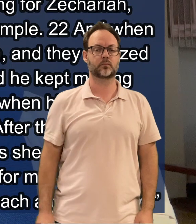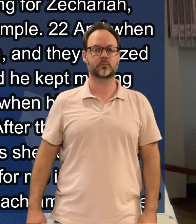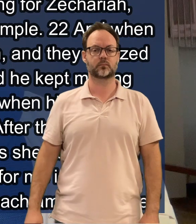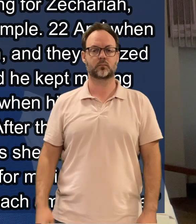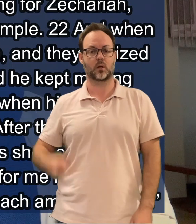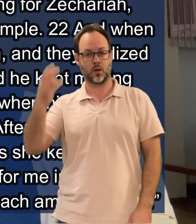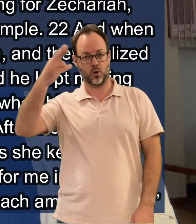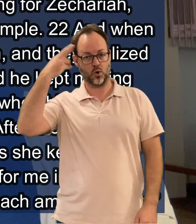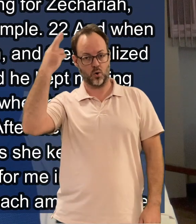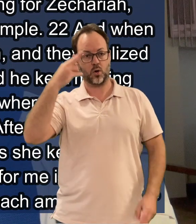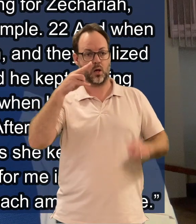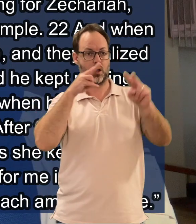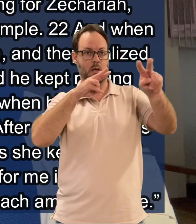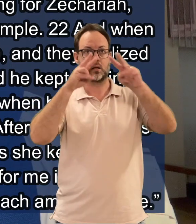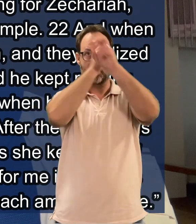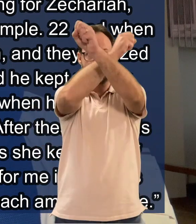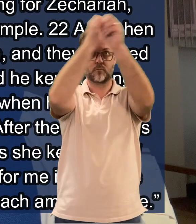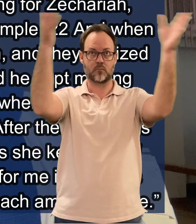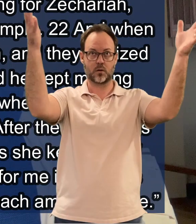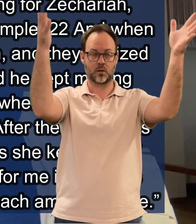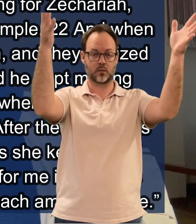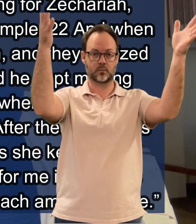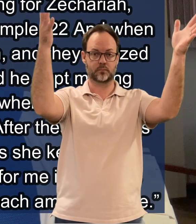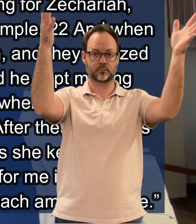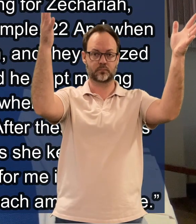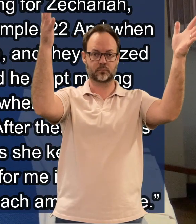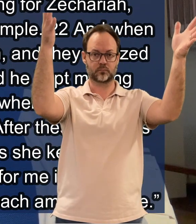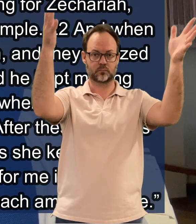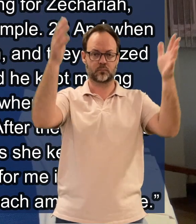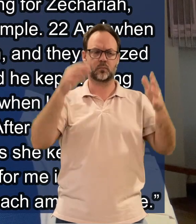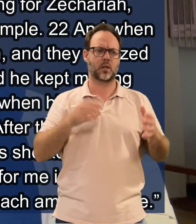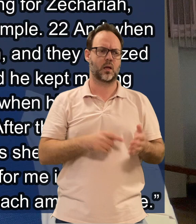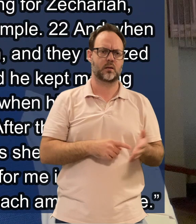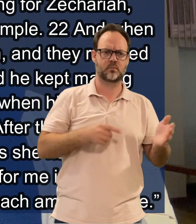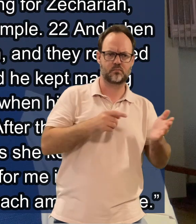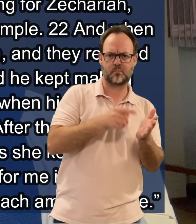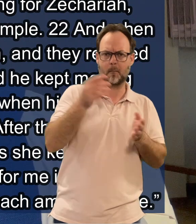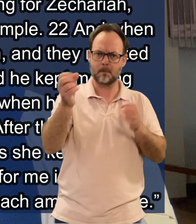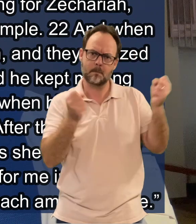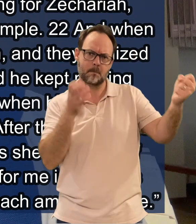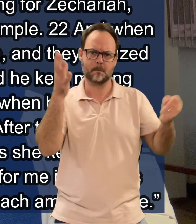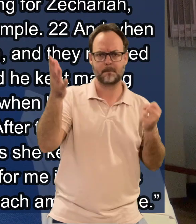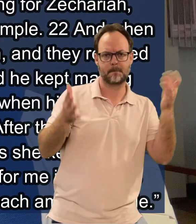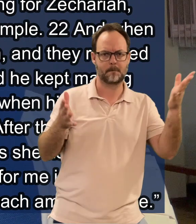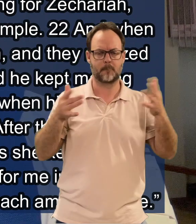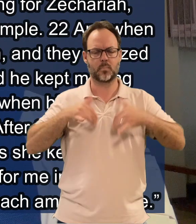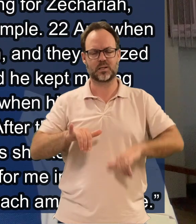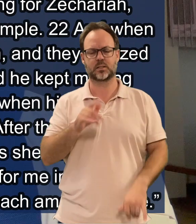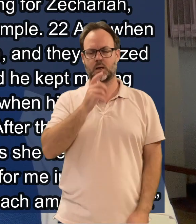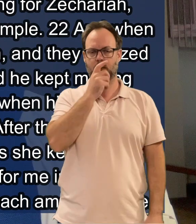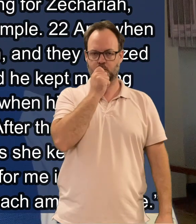they realized that he had seen a vision in the temple. And he kept making signs to them, but he remained